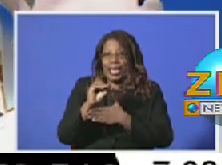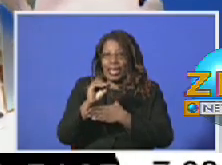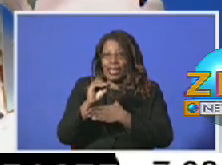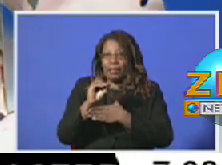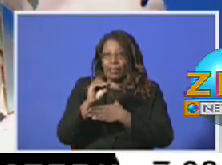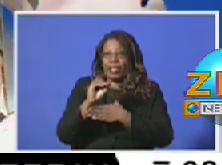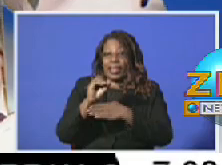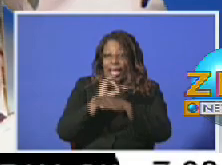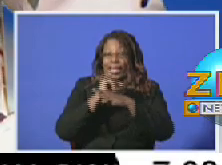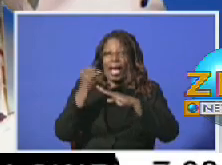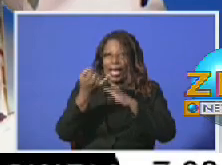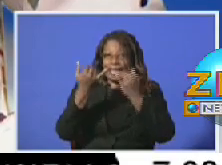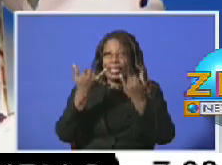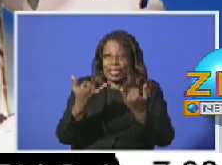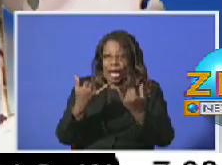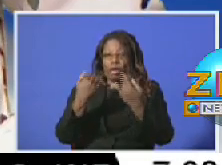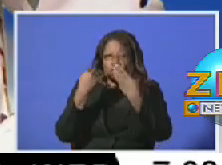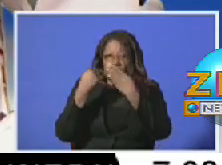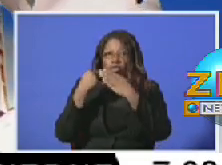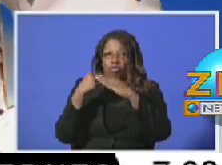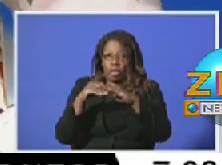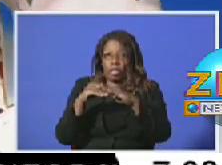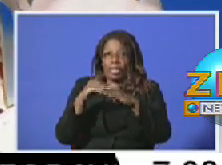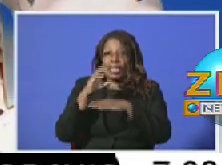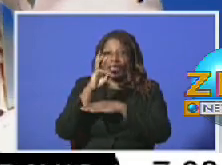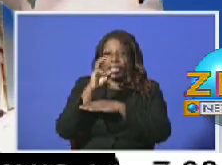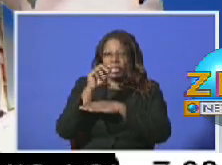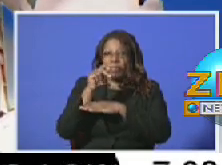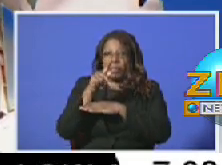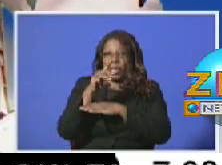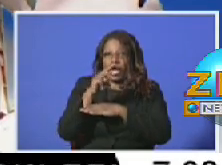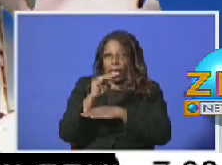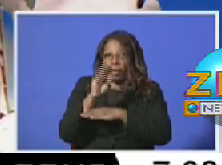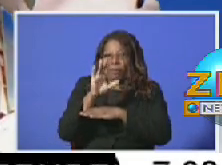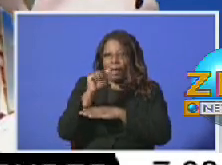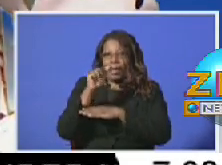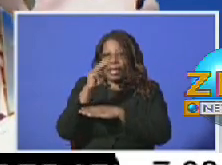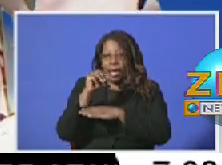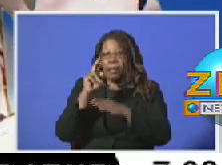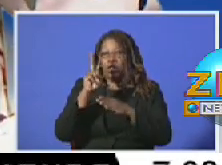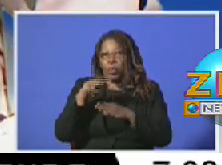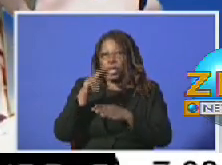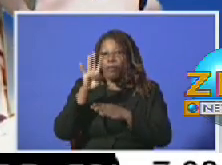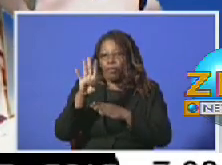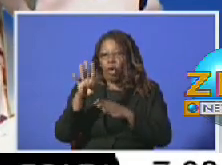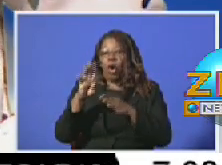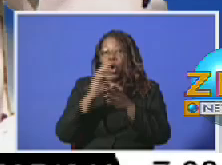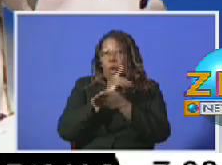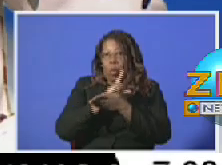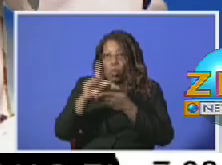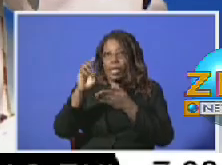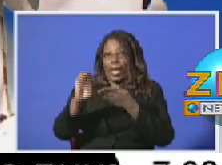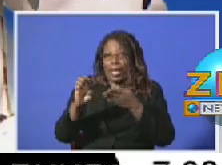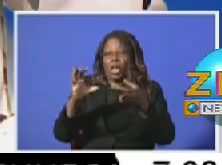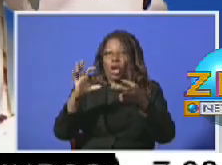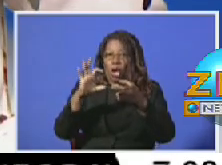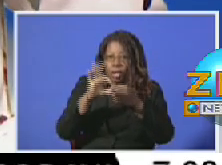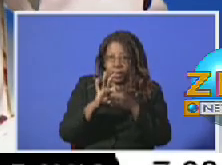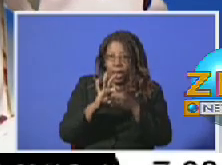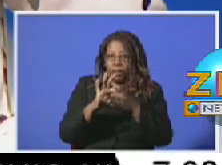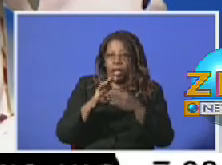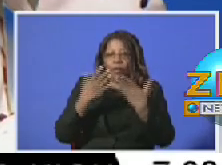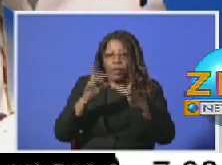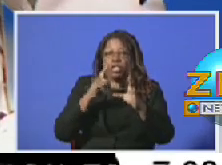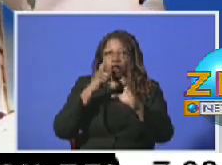under restrictive measures of a 6 p.m., 5 a.m. weekday curfew and a 24-hour weekend lockdown. Minister Wells confirmed